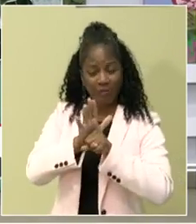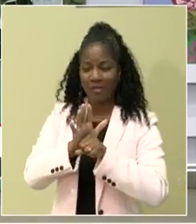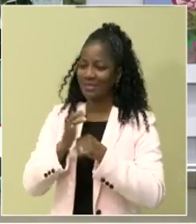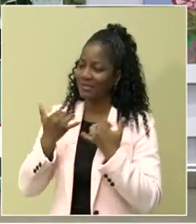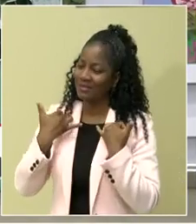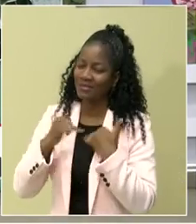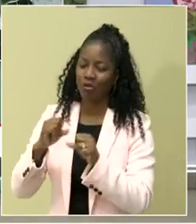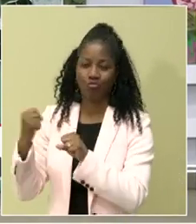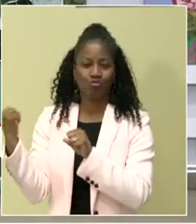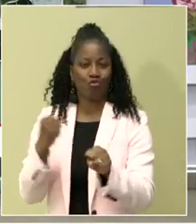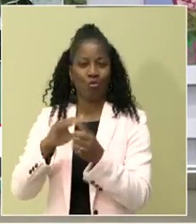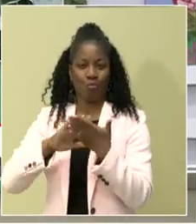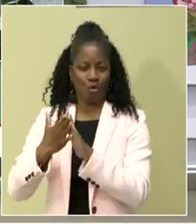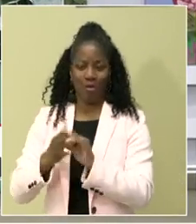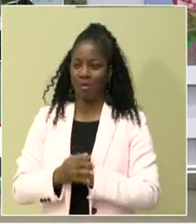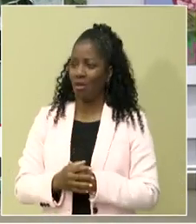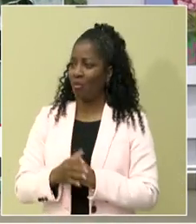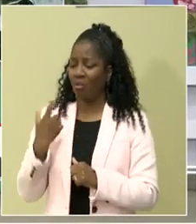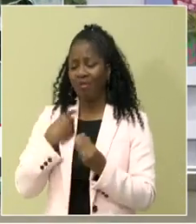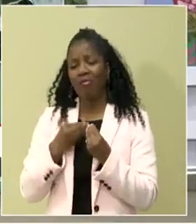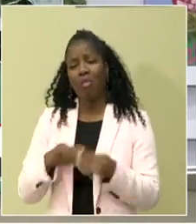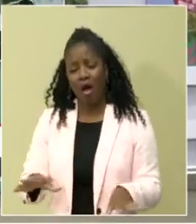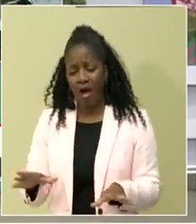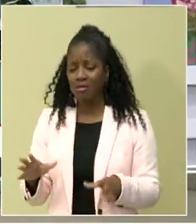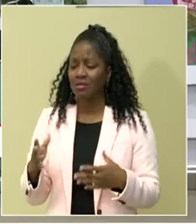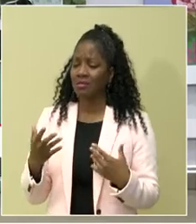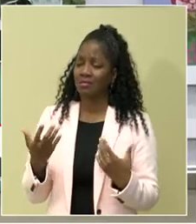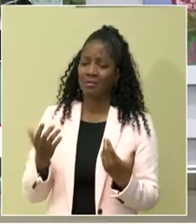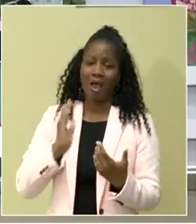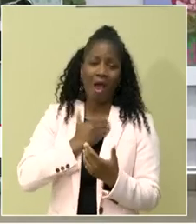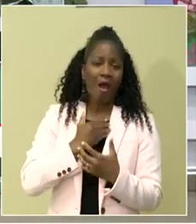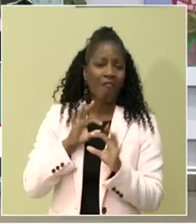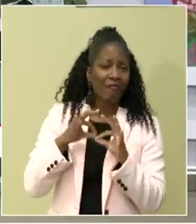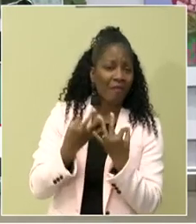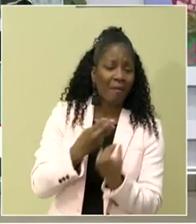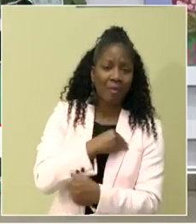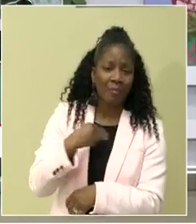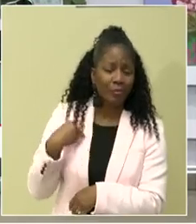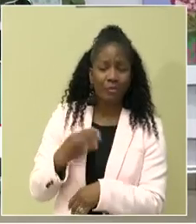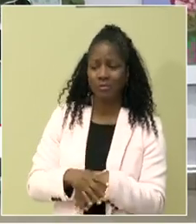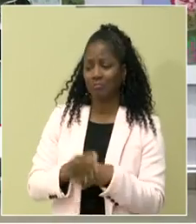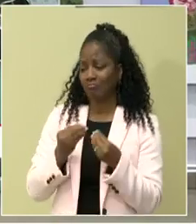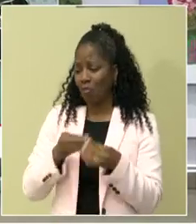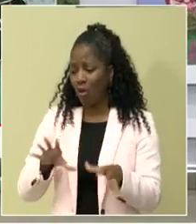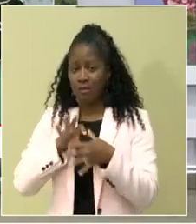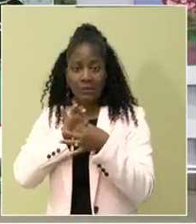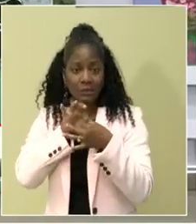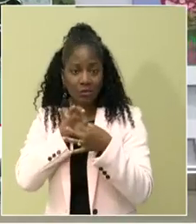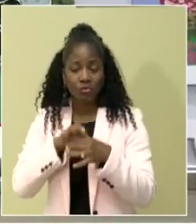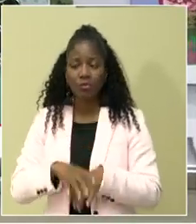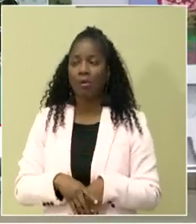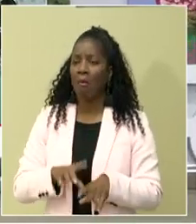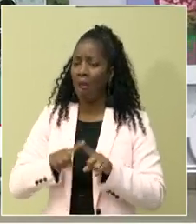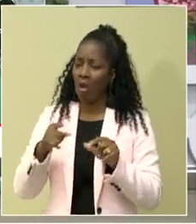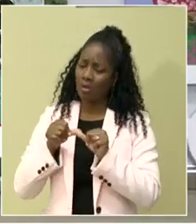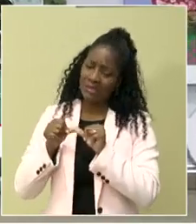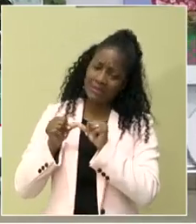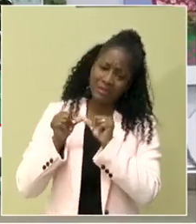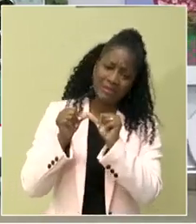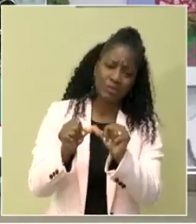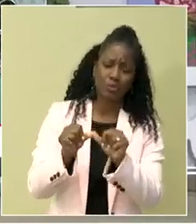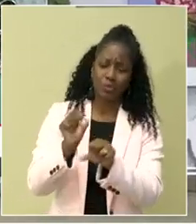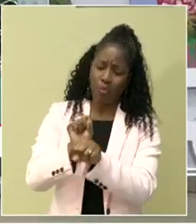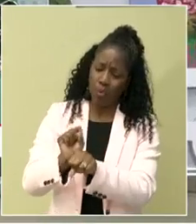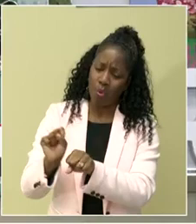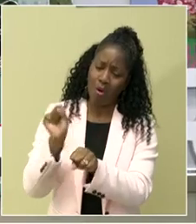We've lost loved ones. I certainly have. We've lost connections, but we are going to work